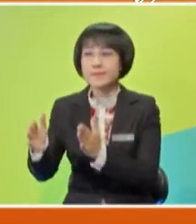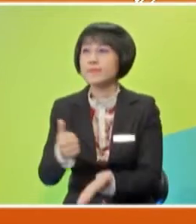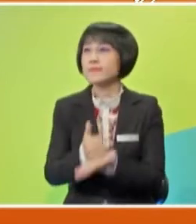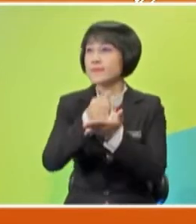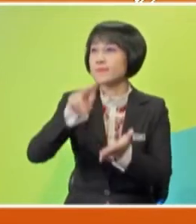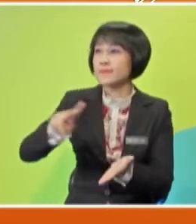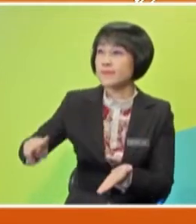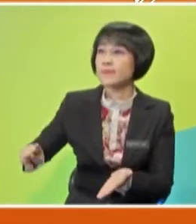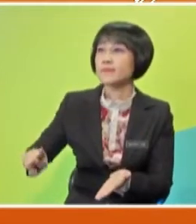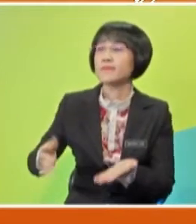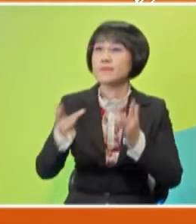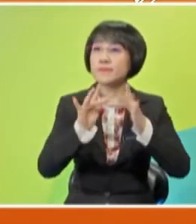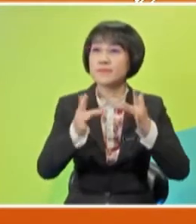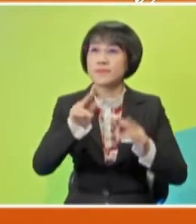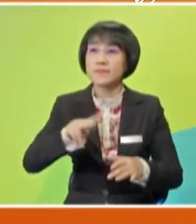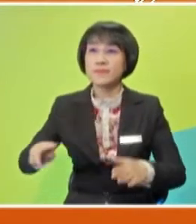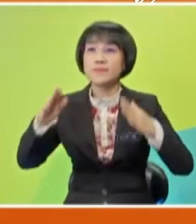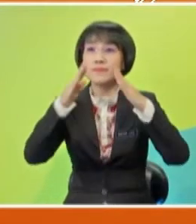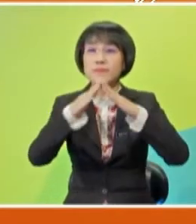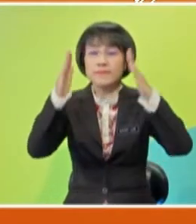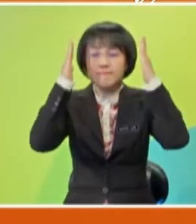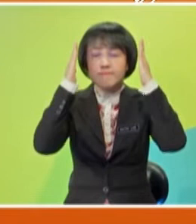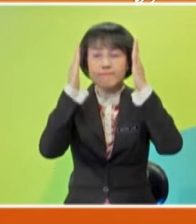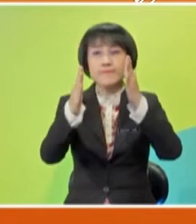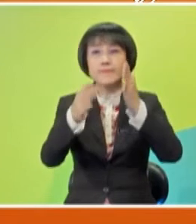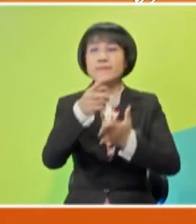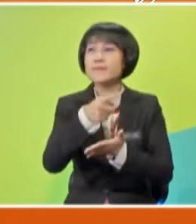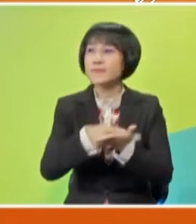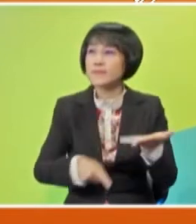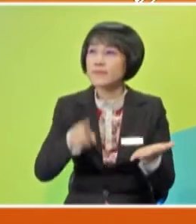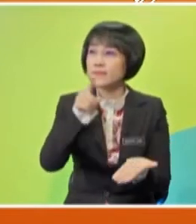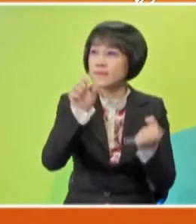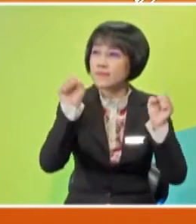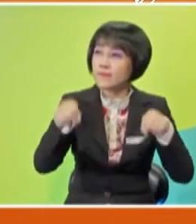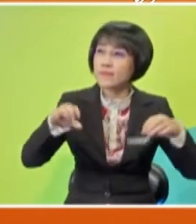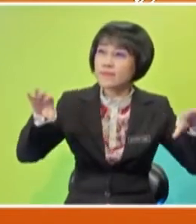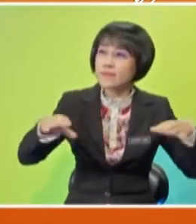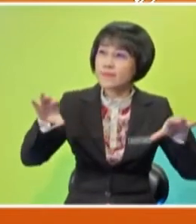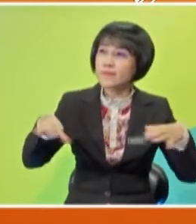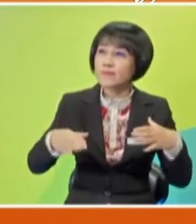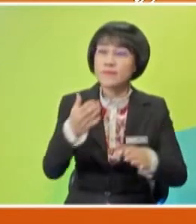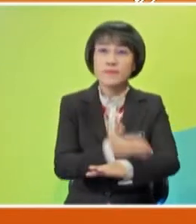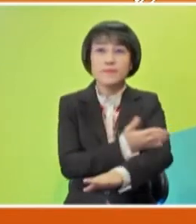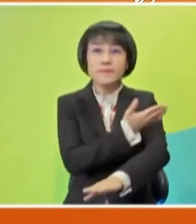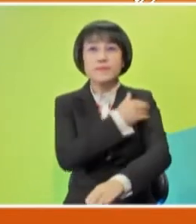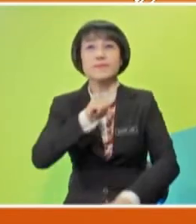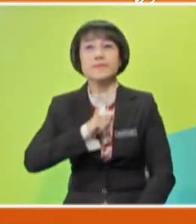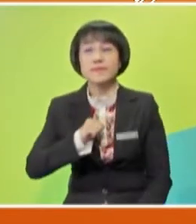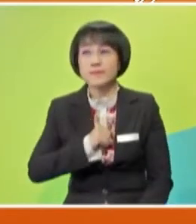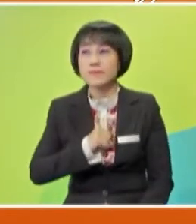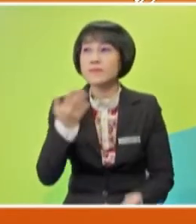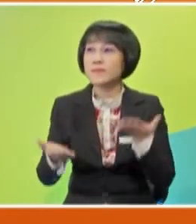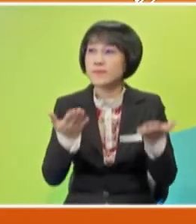the online and also pupils at home to pay attention what you can do, yeah, to improve yourself, or